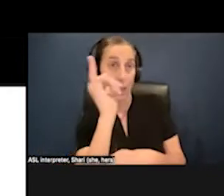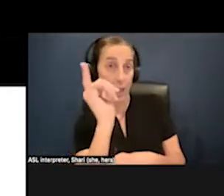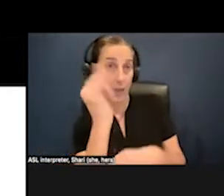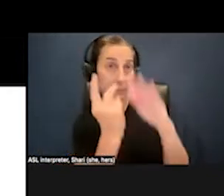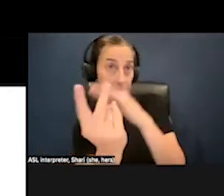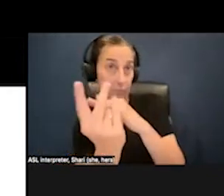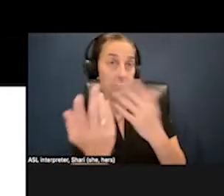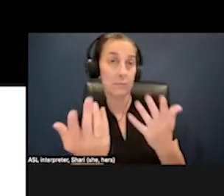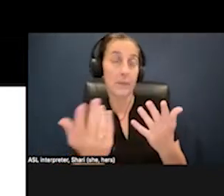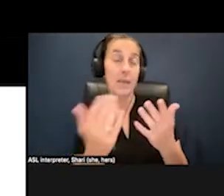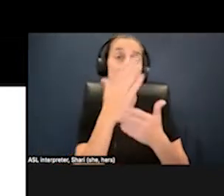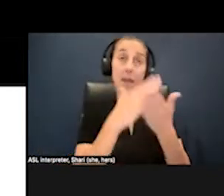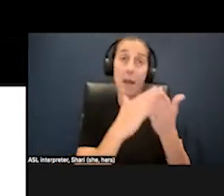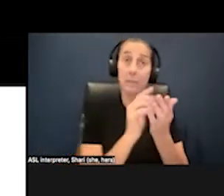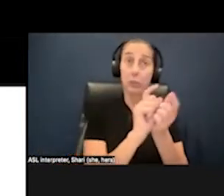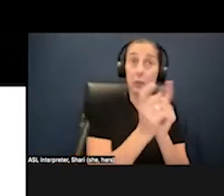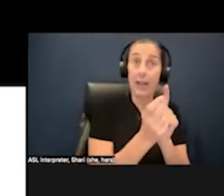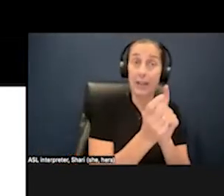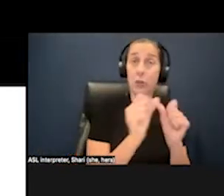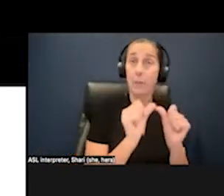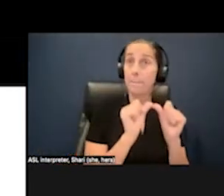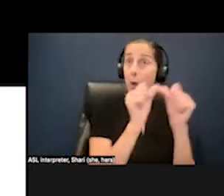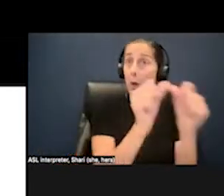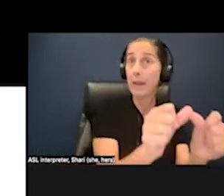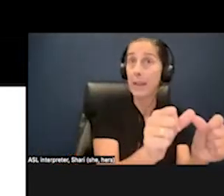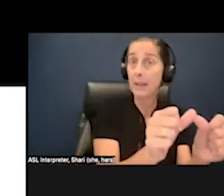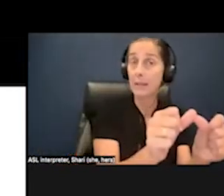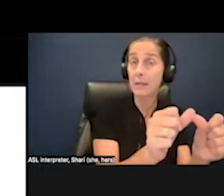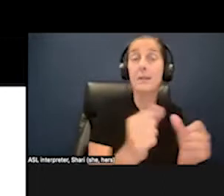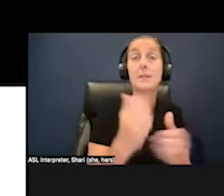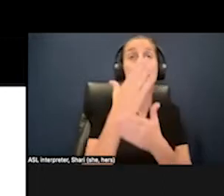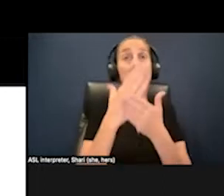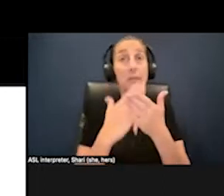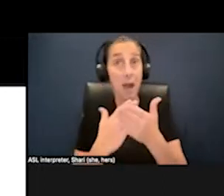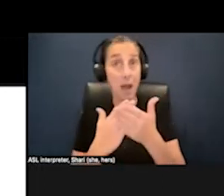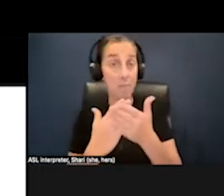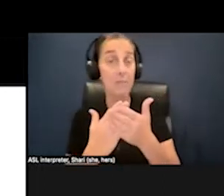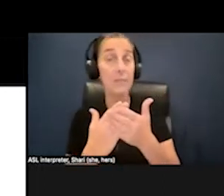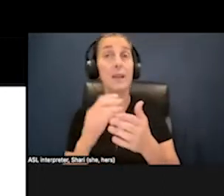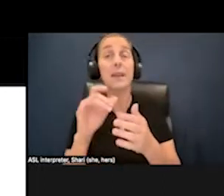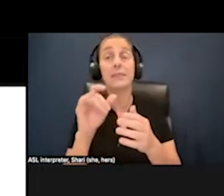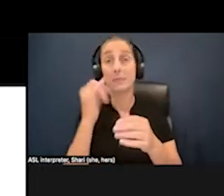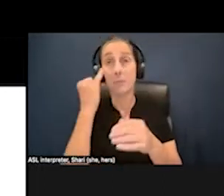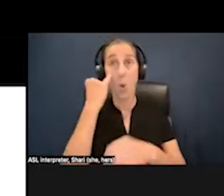often will continue to change, even if gender affirming hormone therapy is stopped.